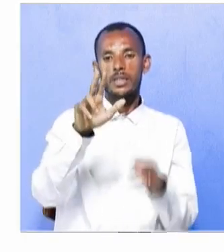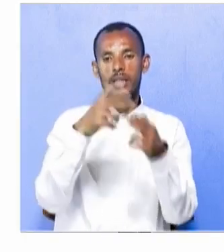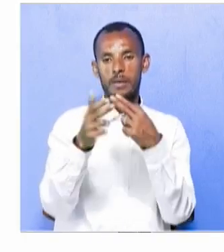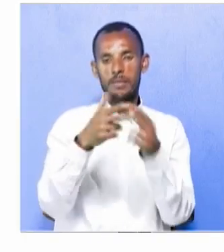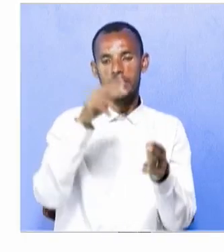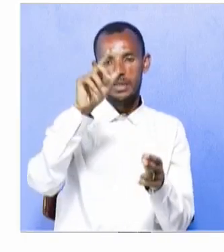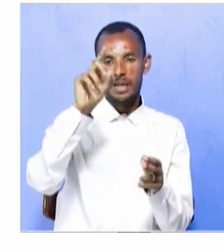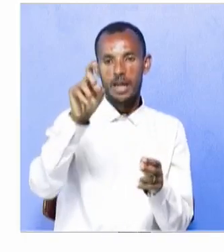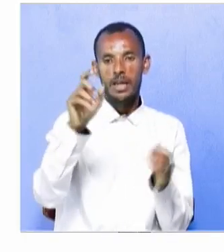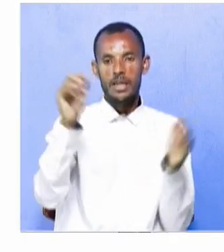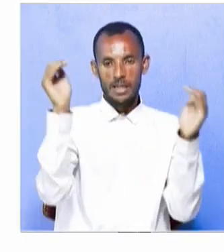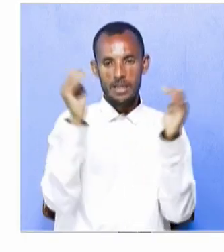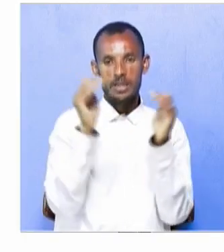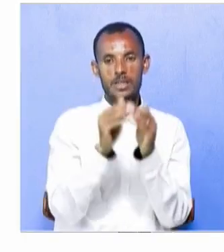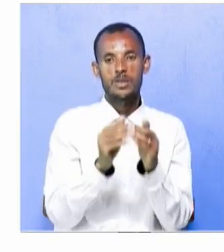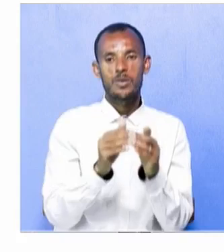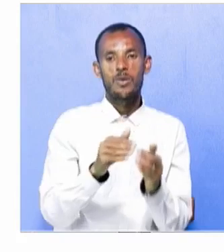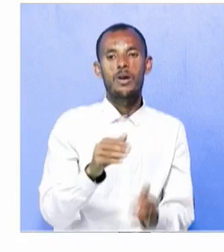is